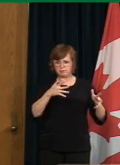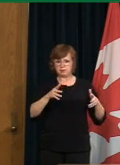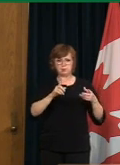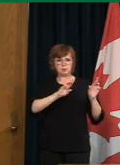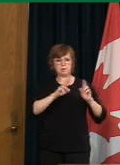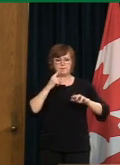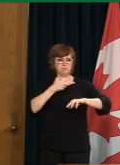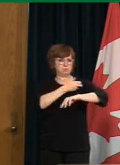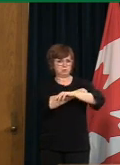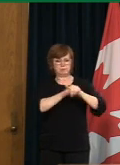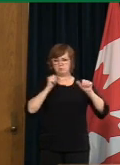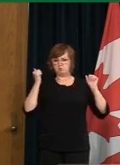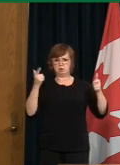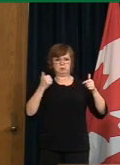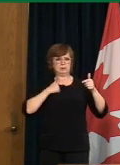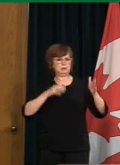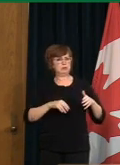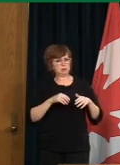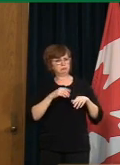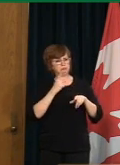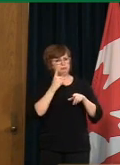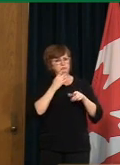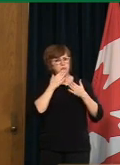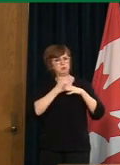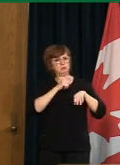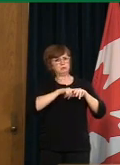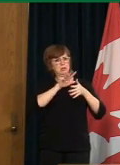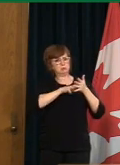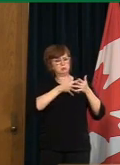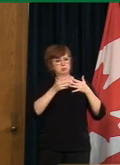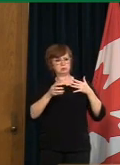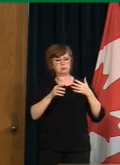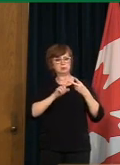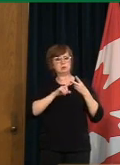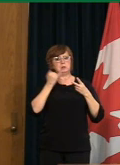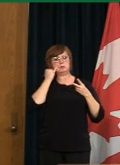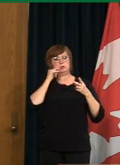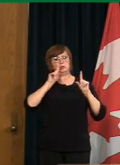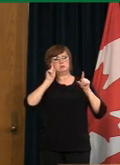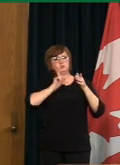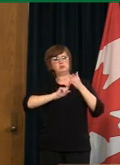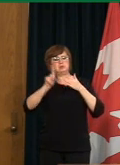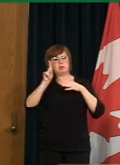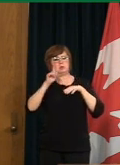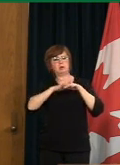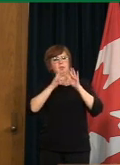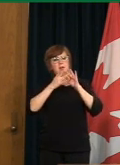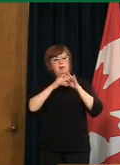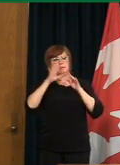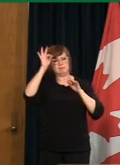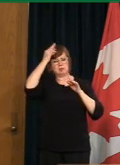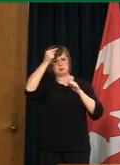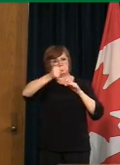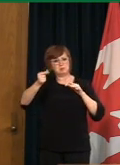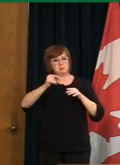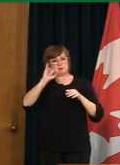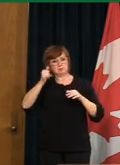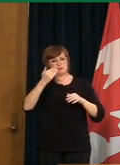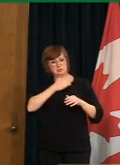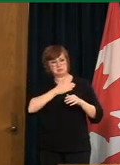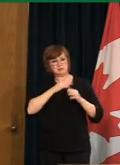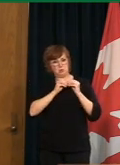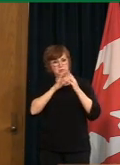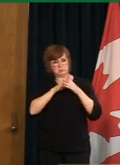and in a timely manner. In fact, if you go to the Prime Minister's own website, you will find a September 25th news release that's